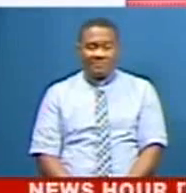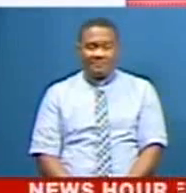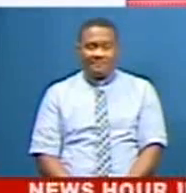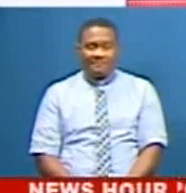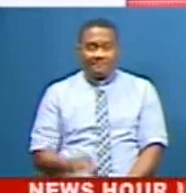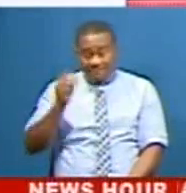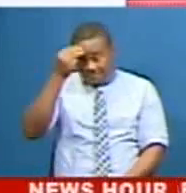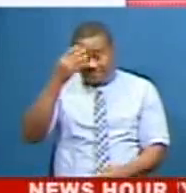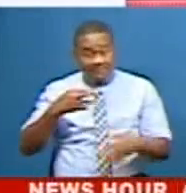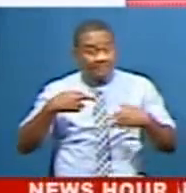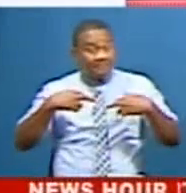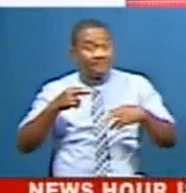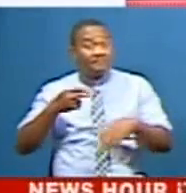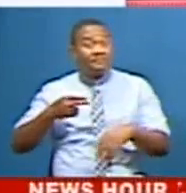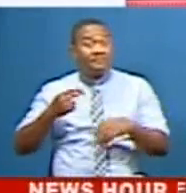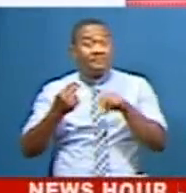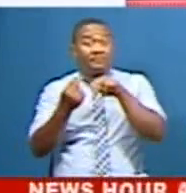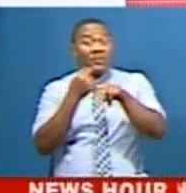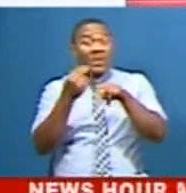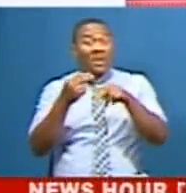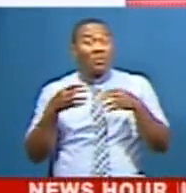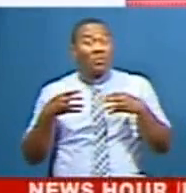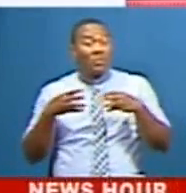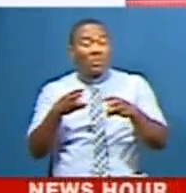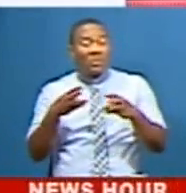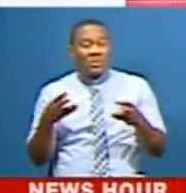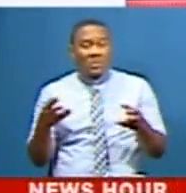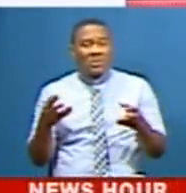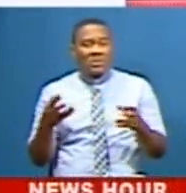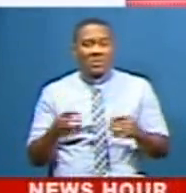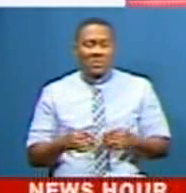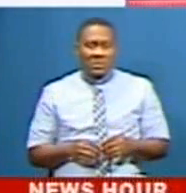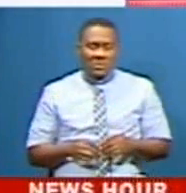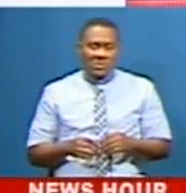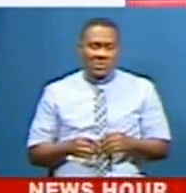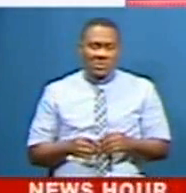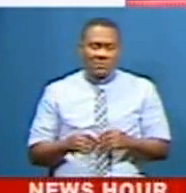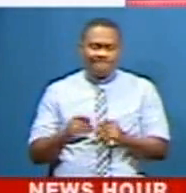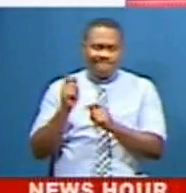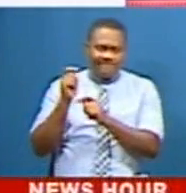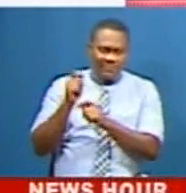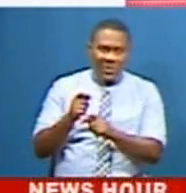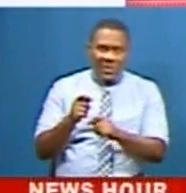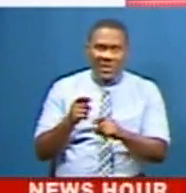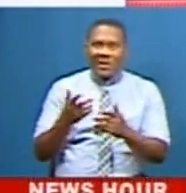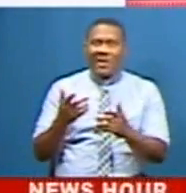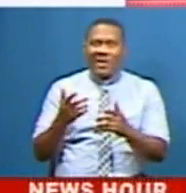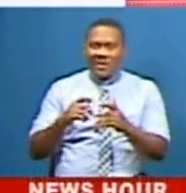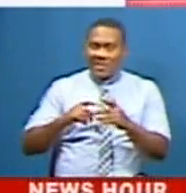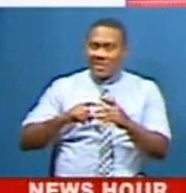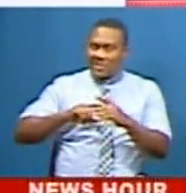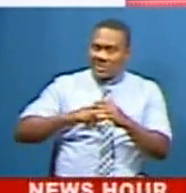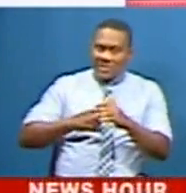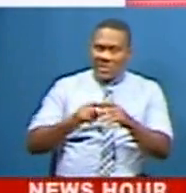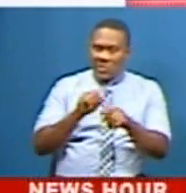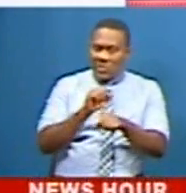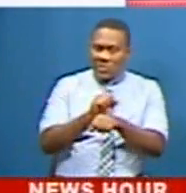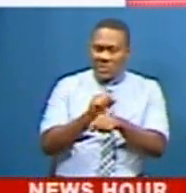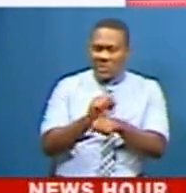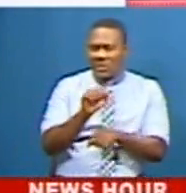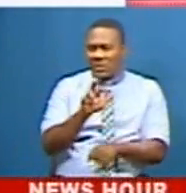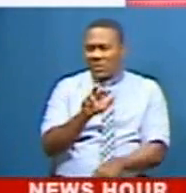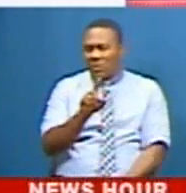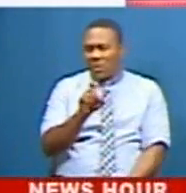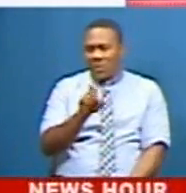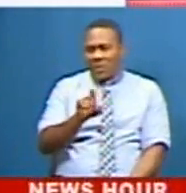The Minister for Roads and Highways, Mr. Kwesi Amoako Atta, has cut the sod for work to begin on the 31.7-kilometer dual